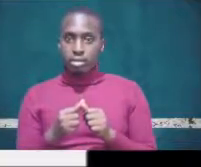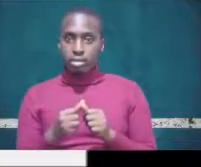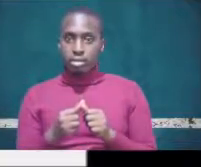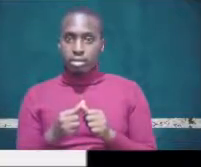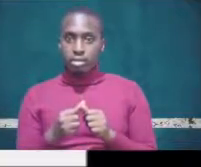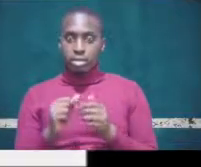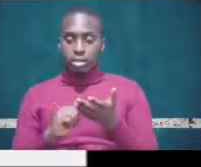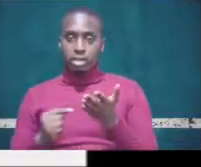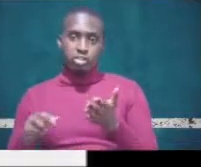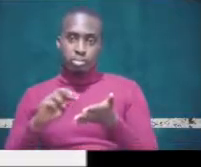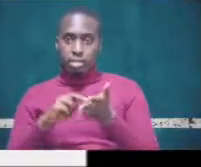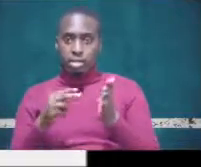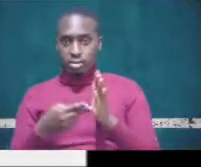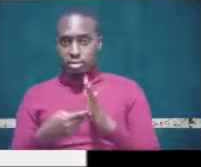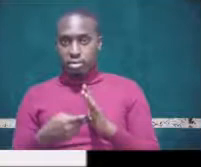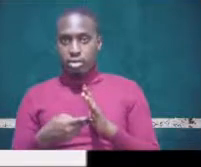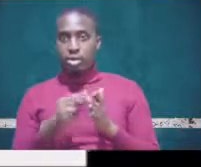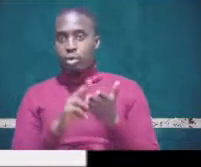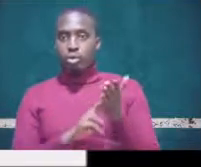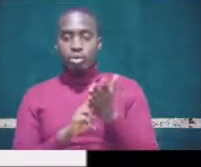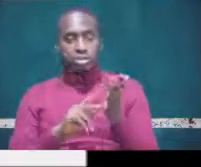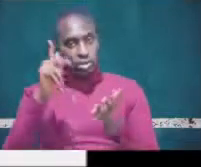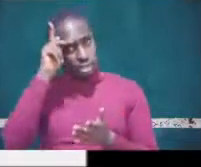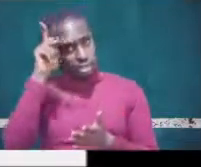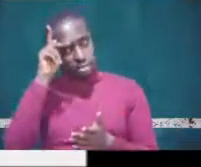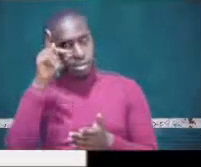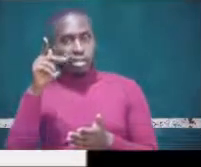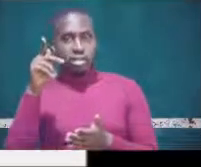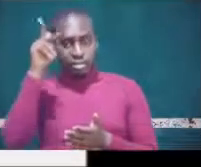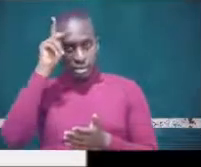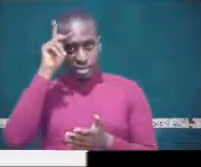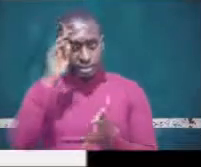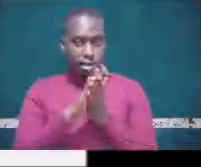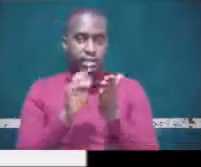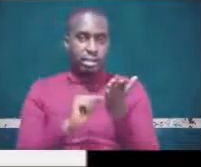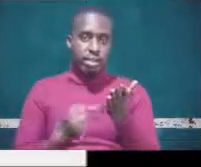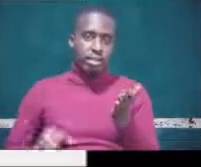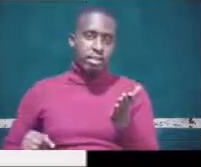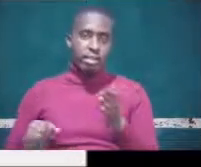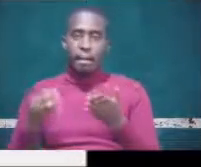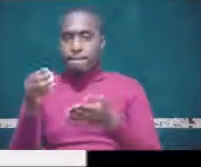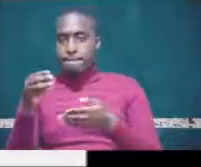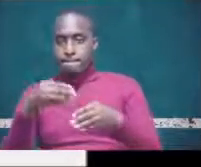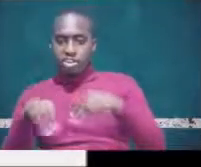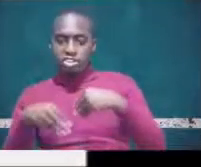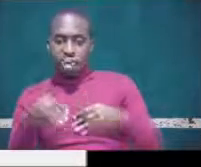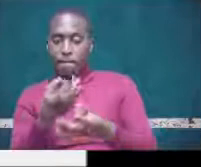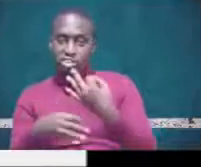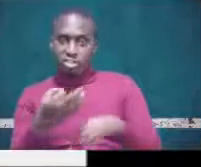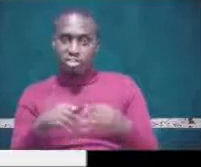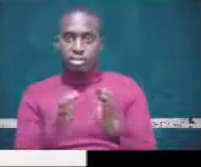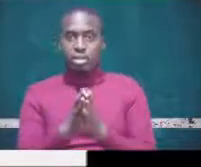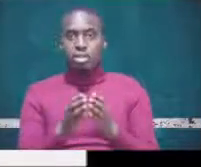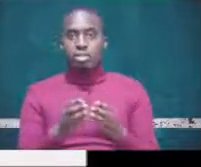what technology means. Application of knowledge, skills, techniques, machines to serve a purpose